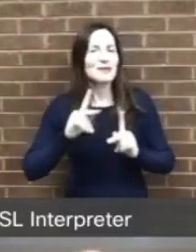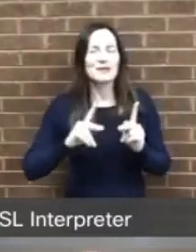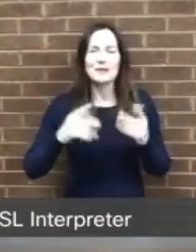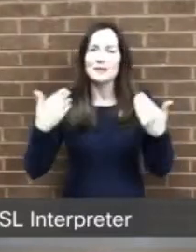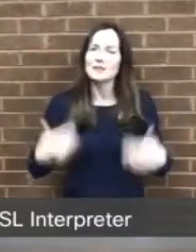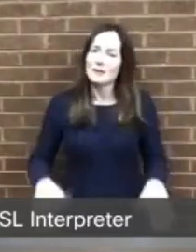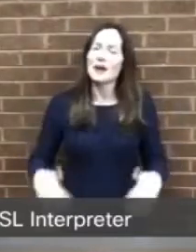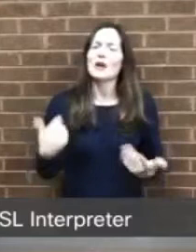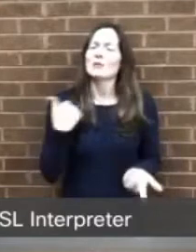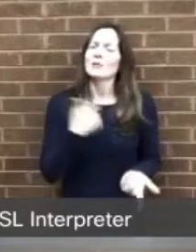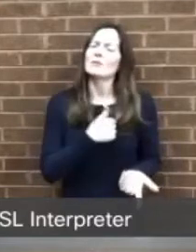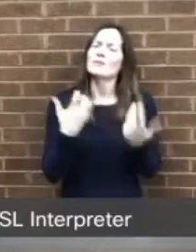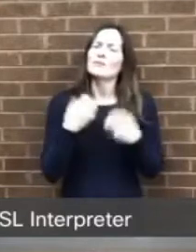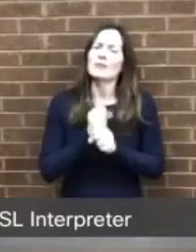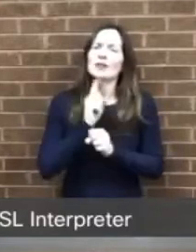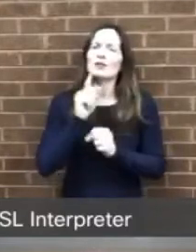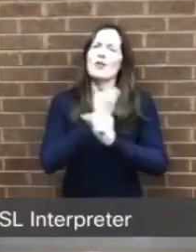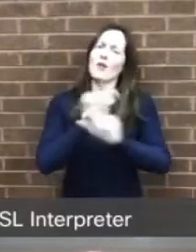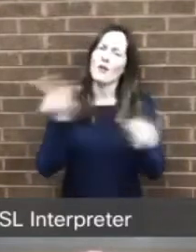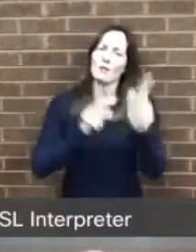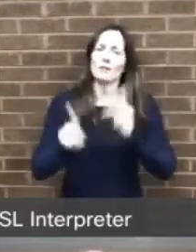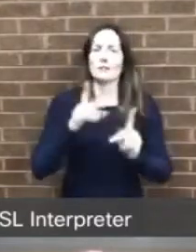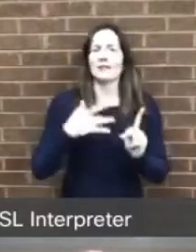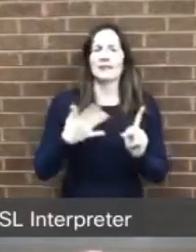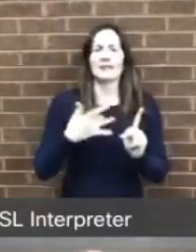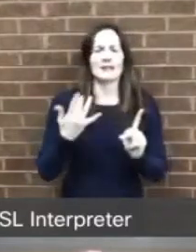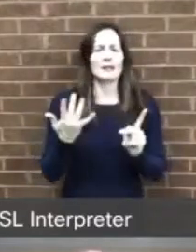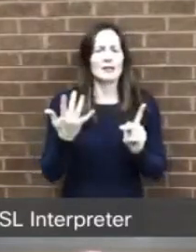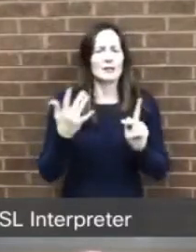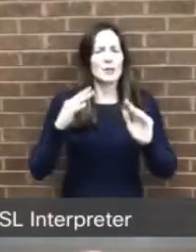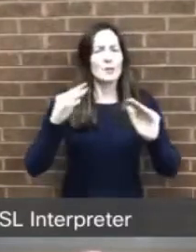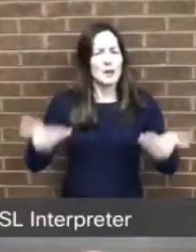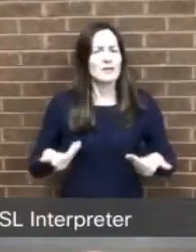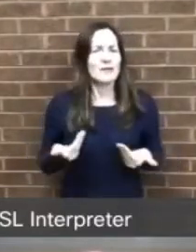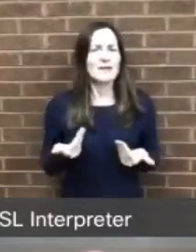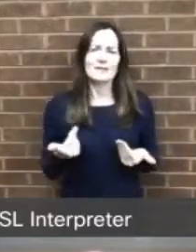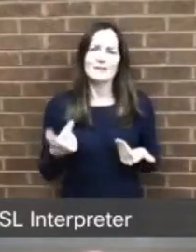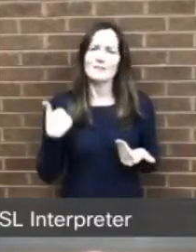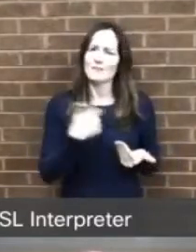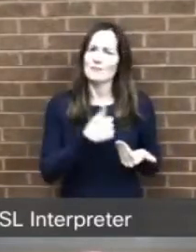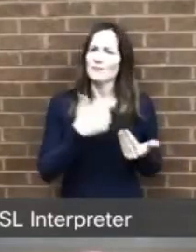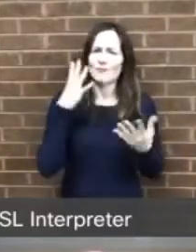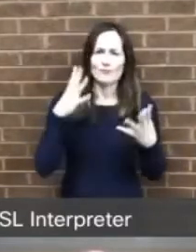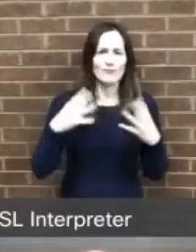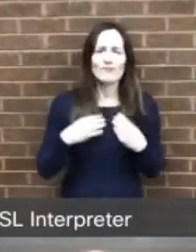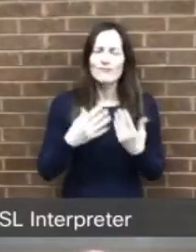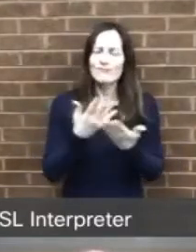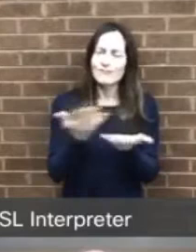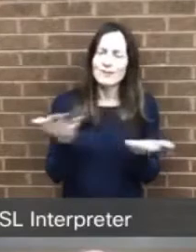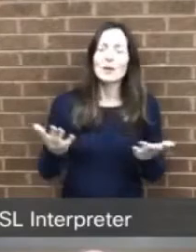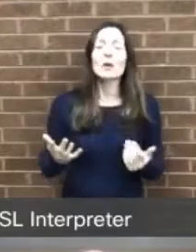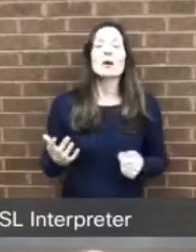us. As a large percentage of the community have at least one person with special needs or health issues, we